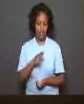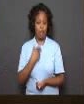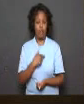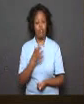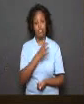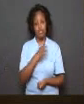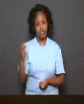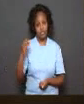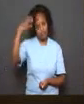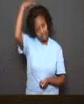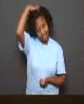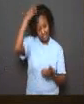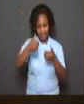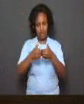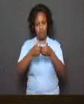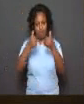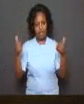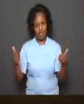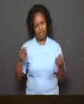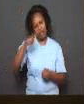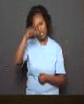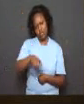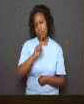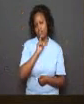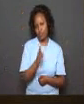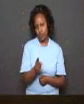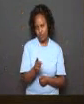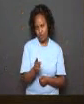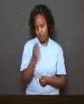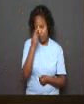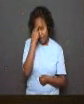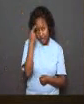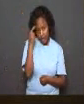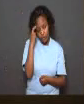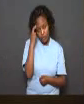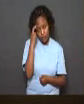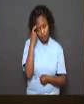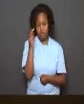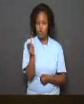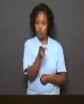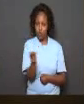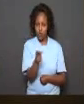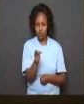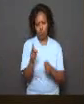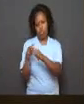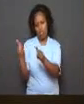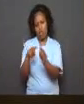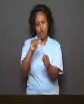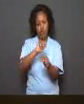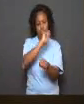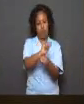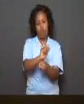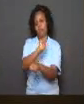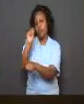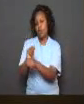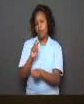religion and state is necessary because they are separate institutions